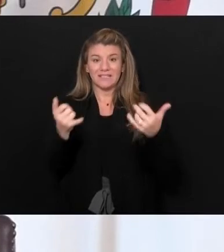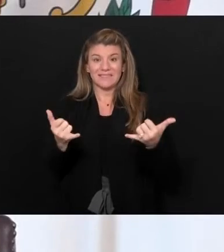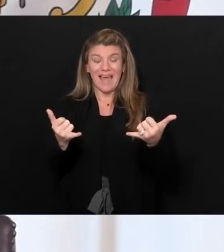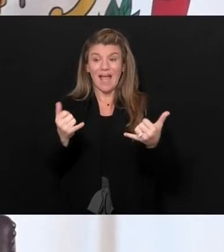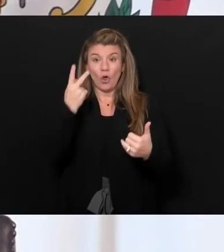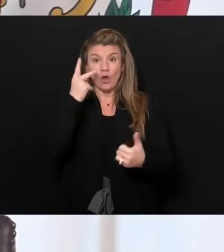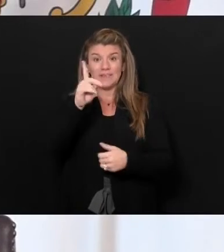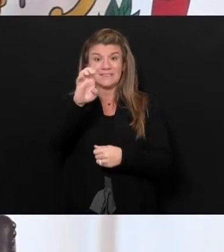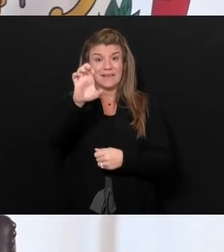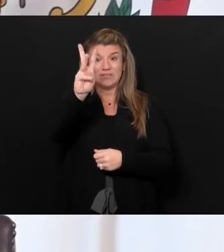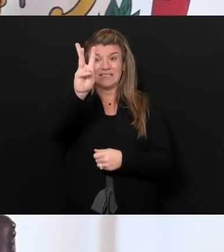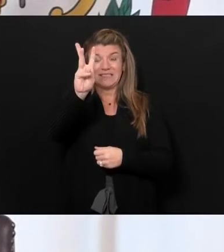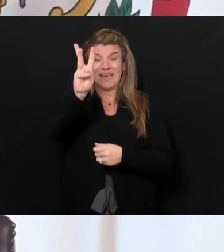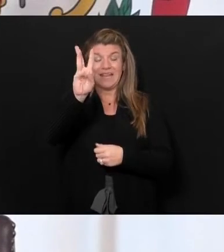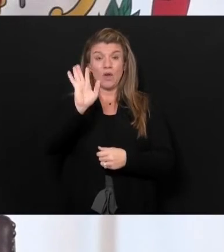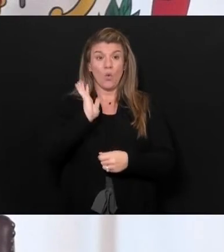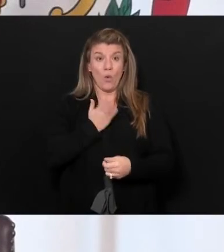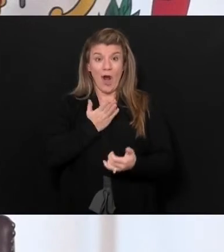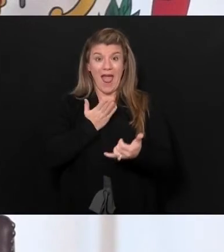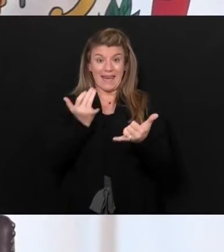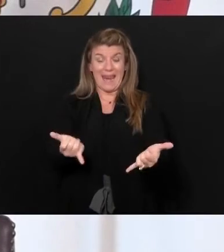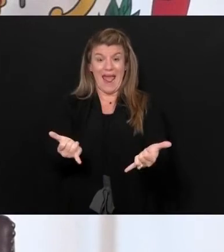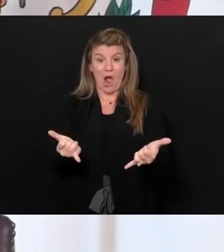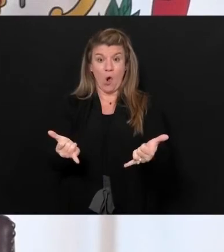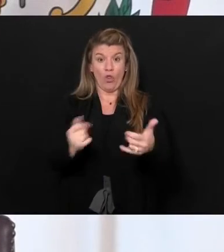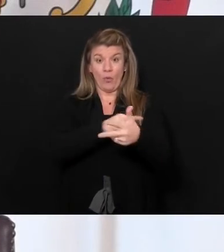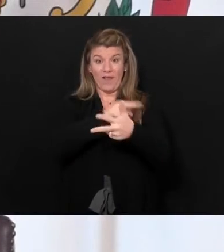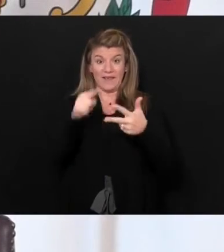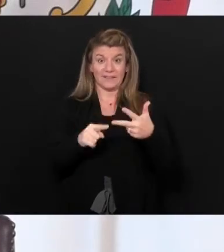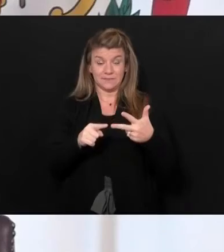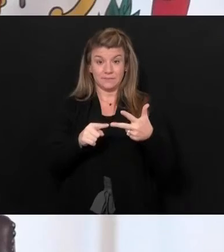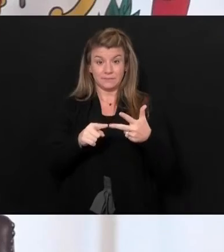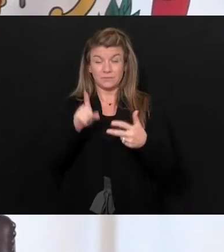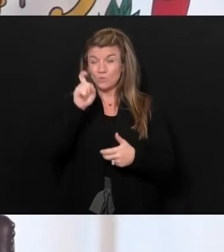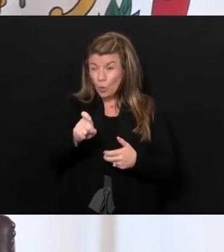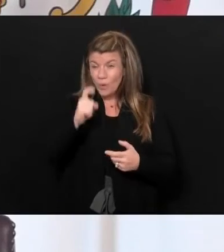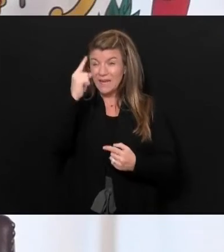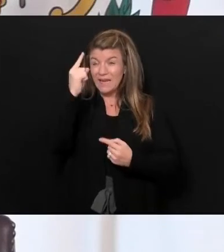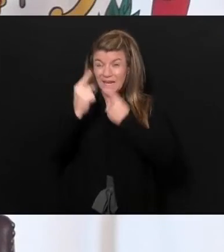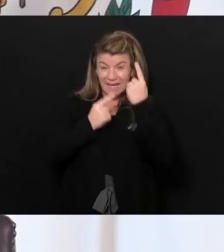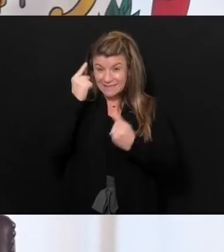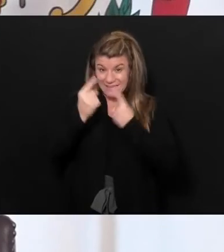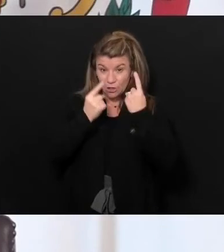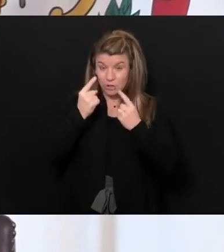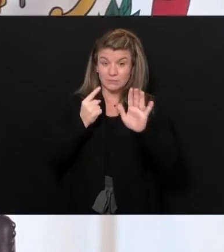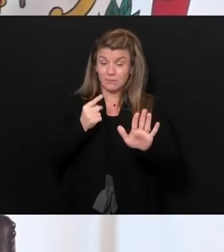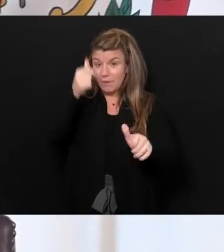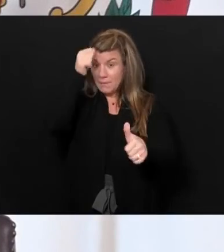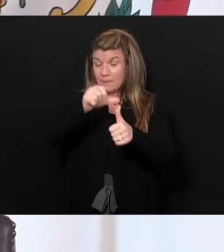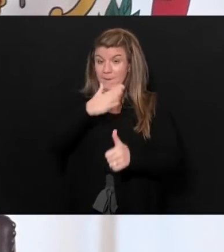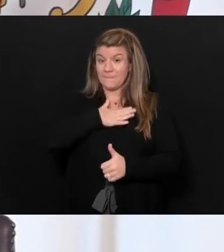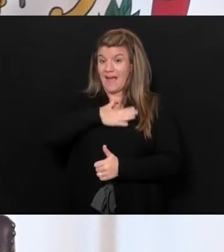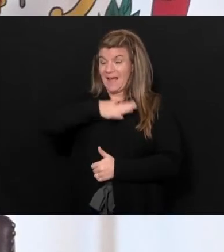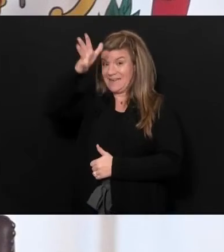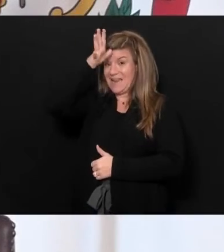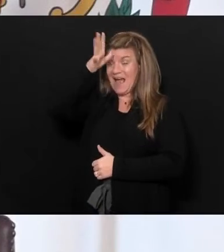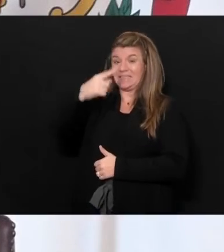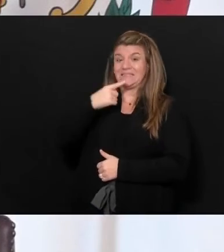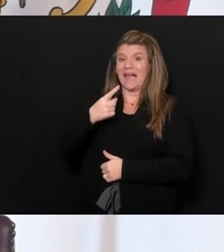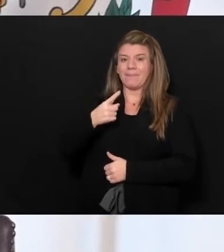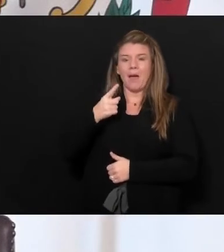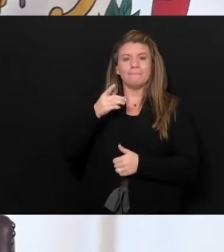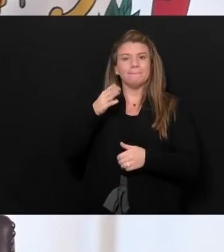16th. We need to consider just what my dad used to say about how to build a